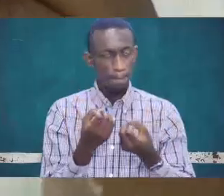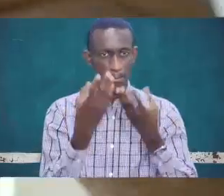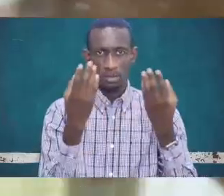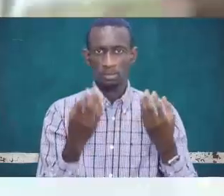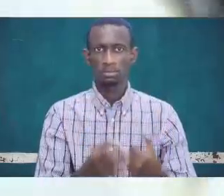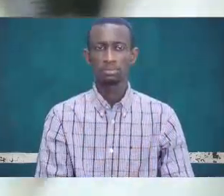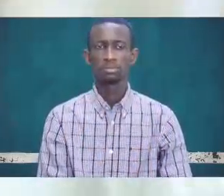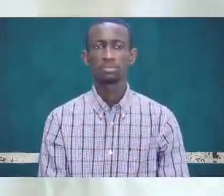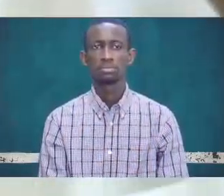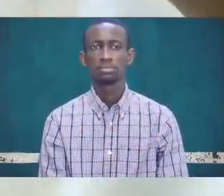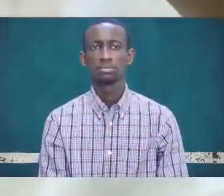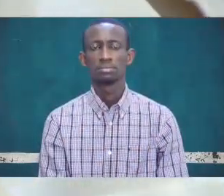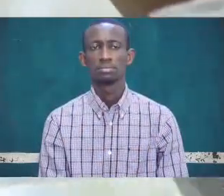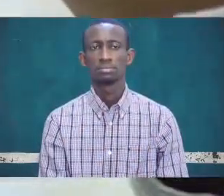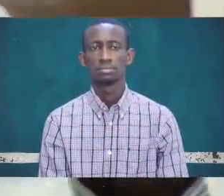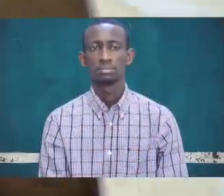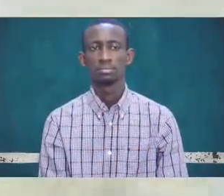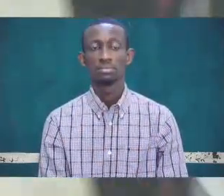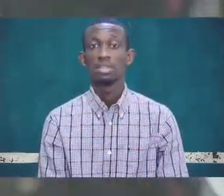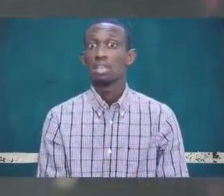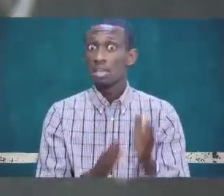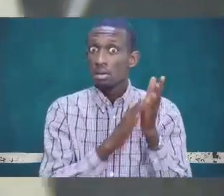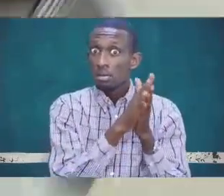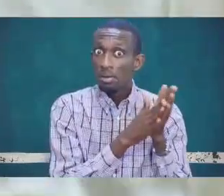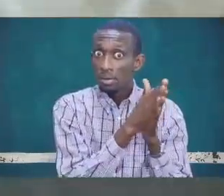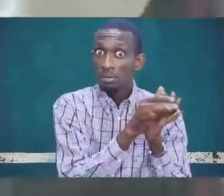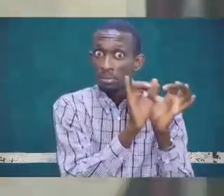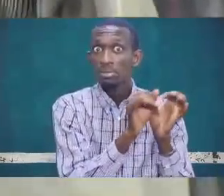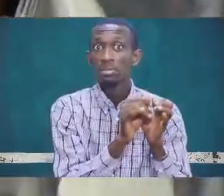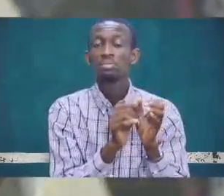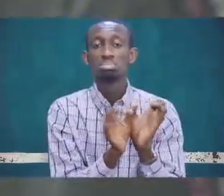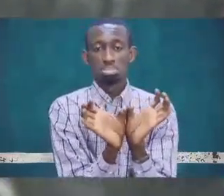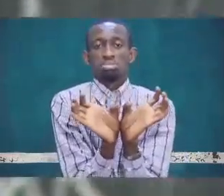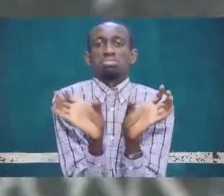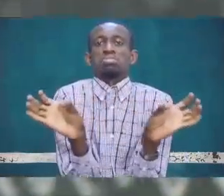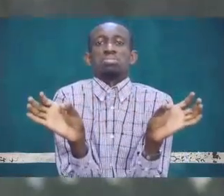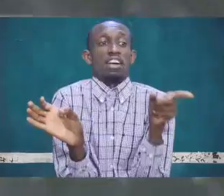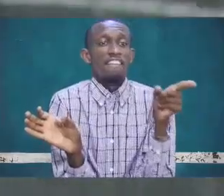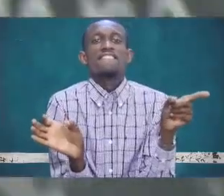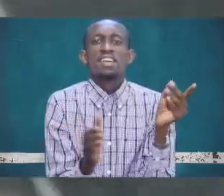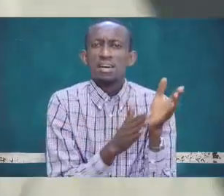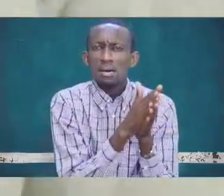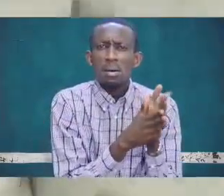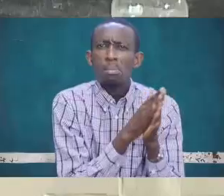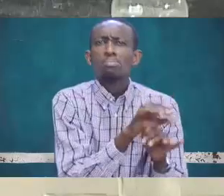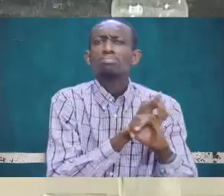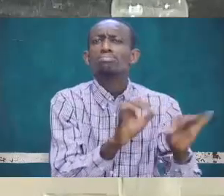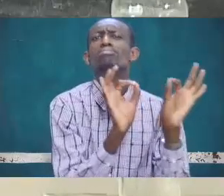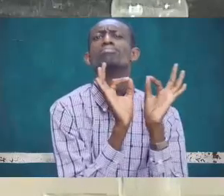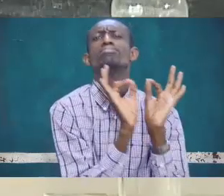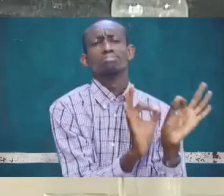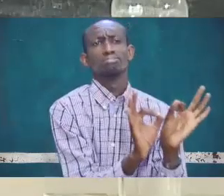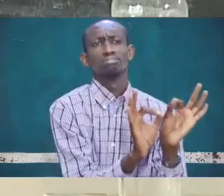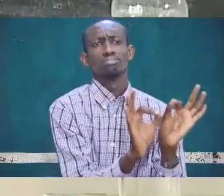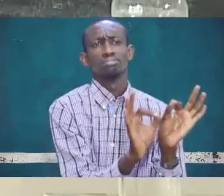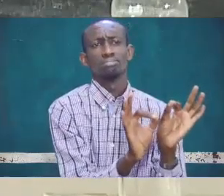seriously. So you have to make sure you separate it in this way. So you have here pure oil. Though I've not